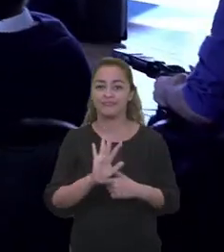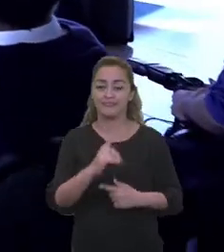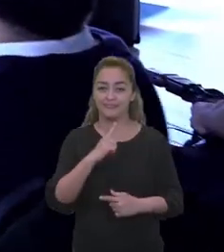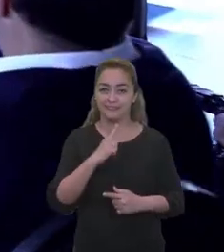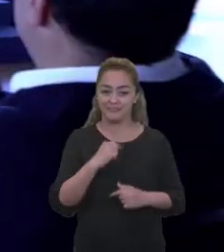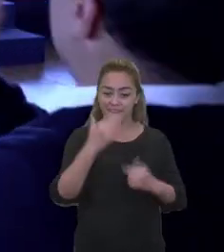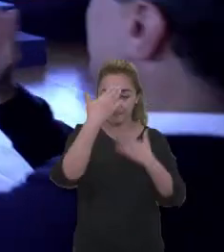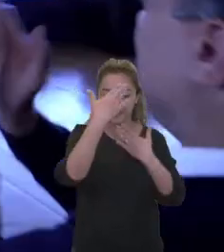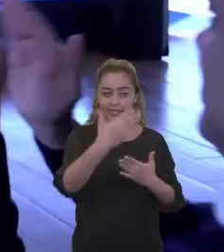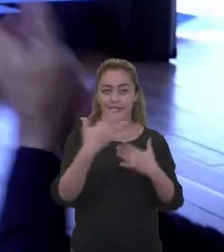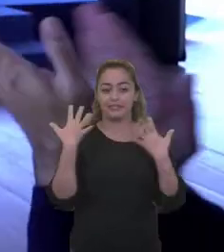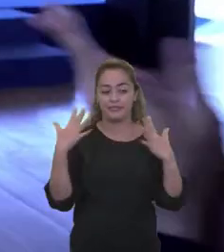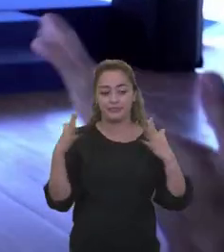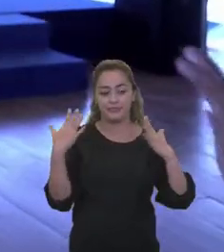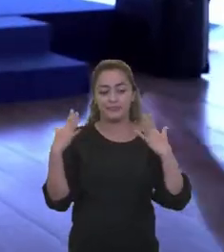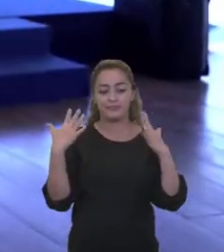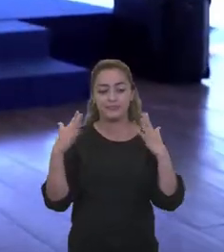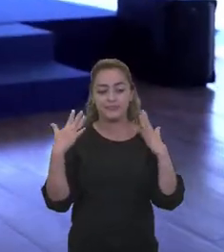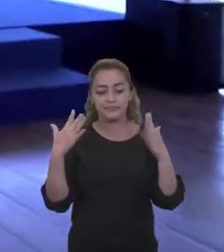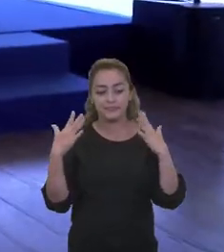all.